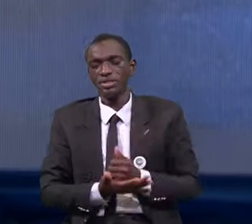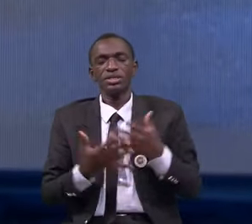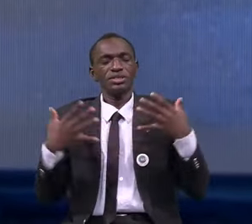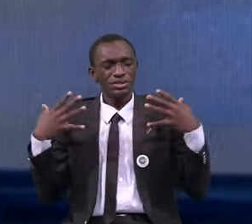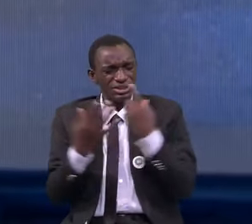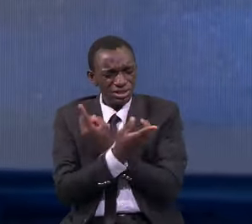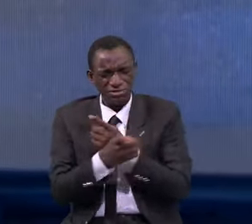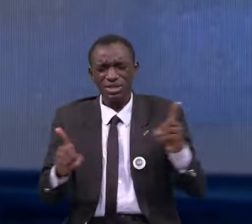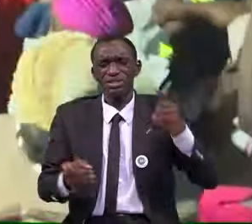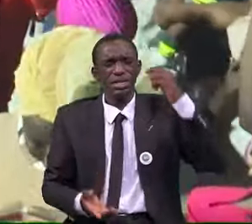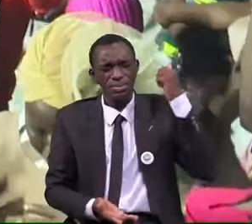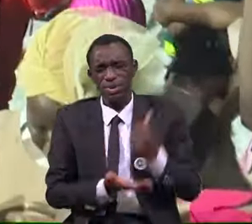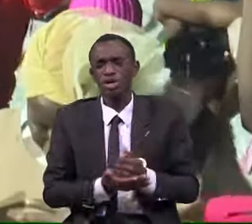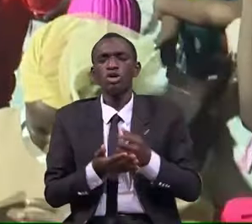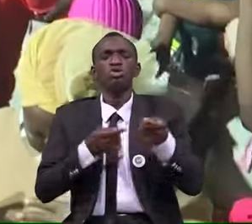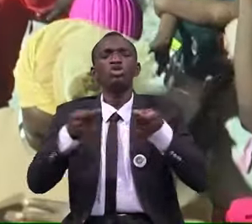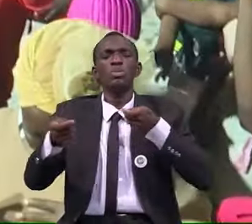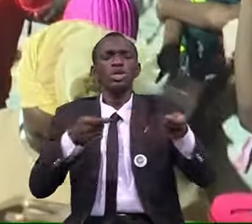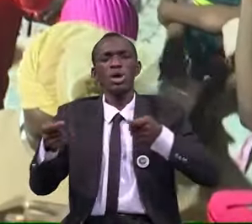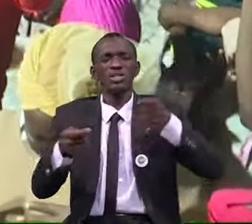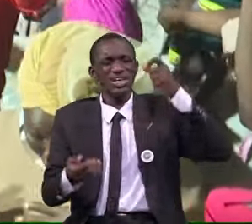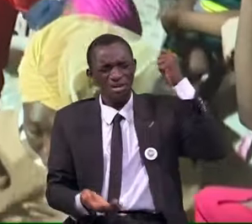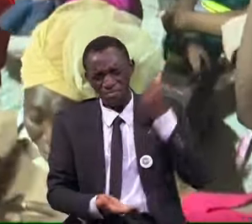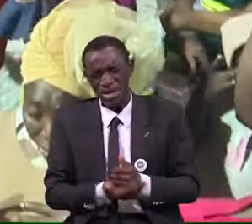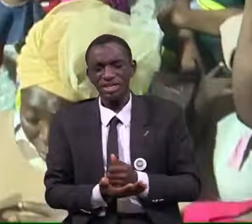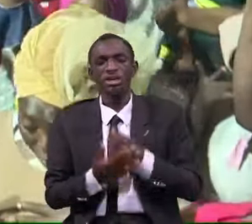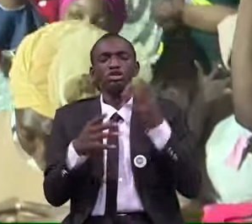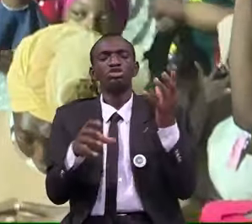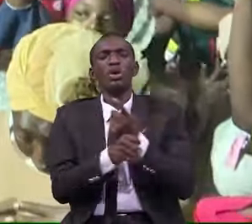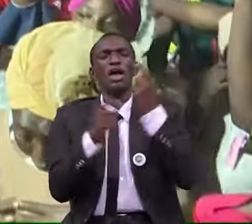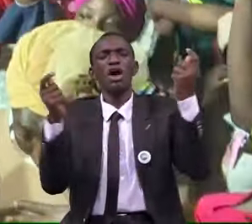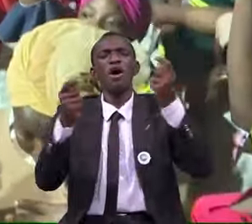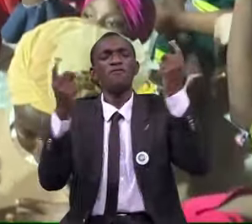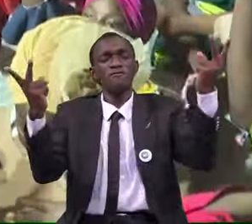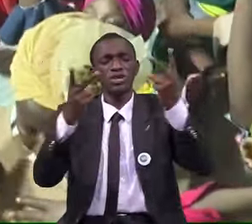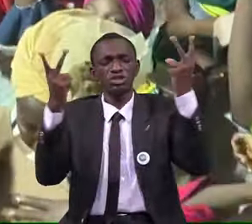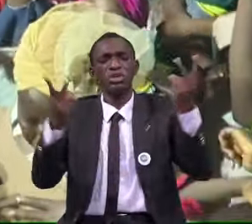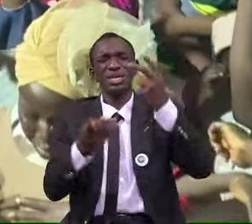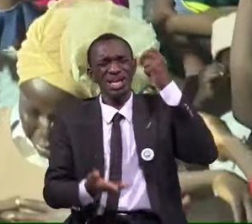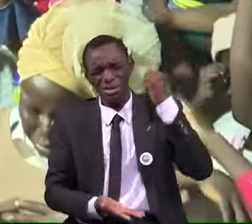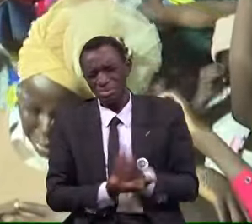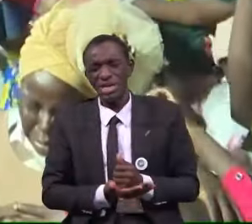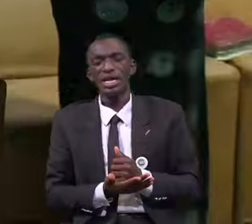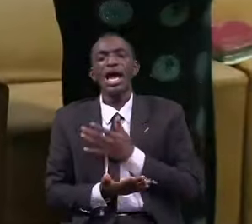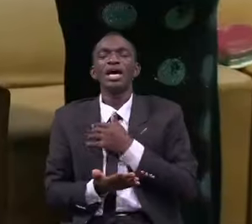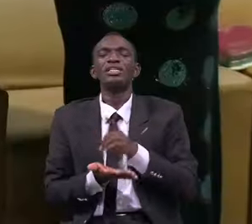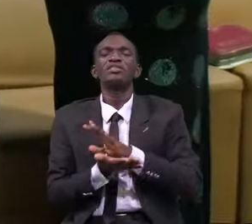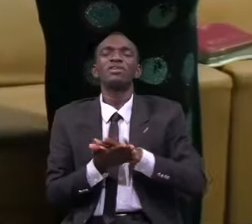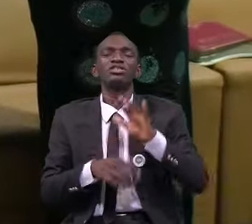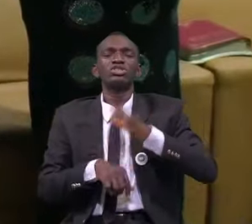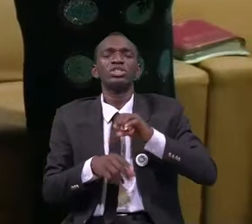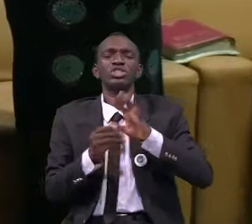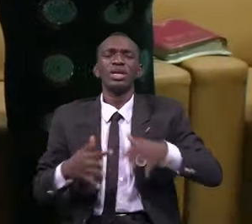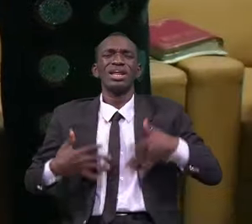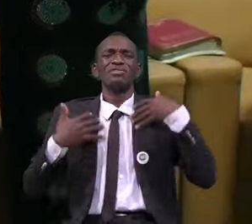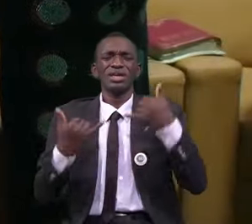Deliverance. Dominion. Triumph. By the divine touch in your life right now.